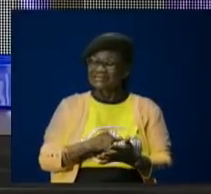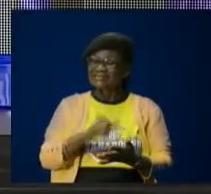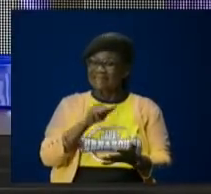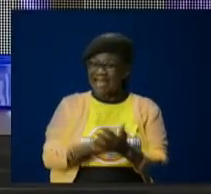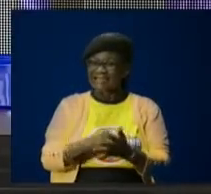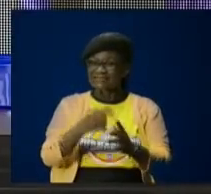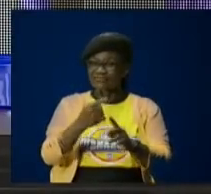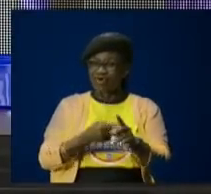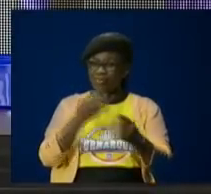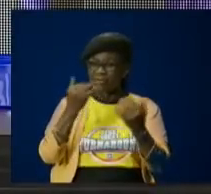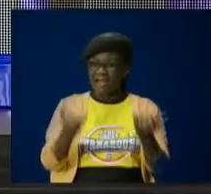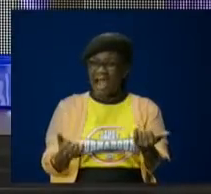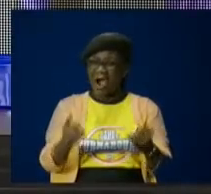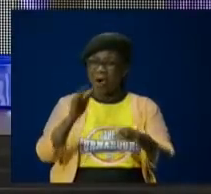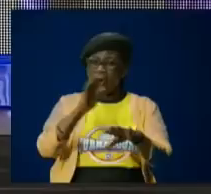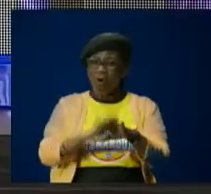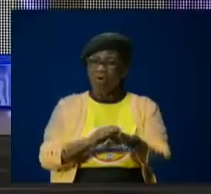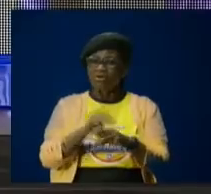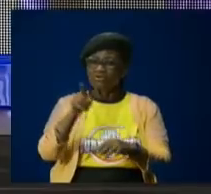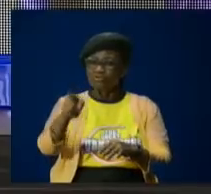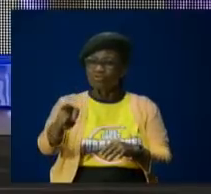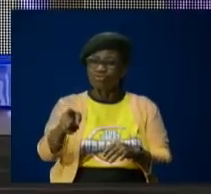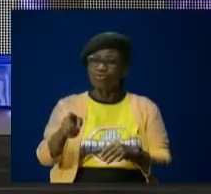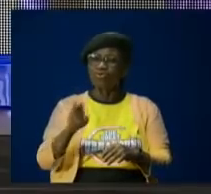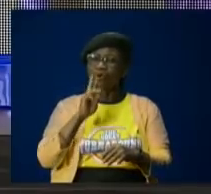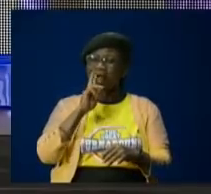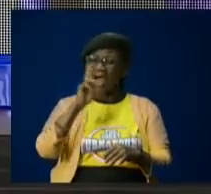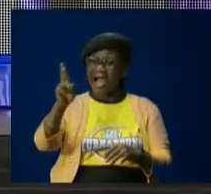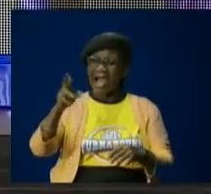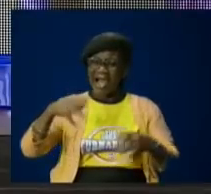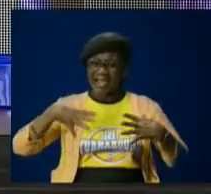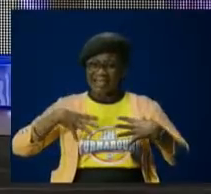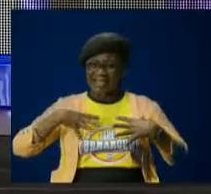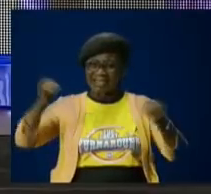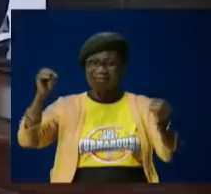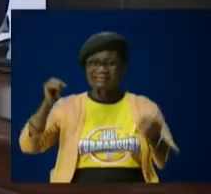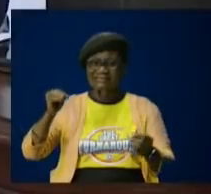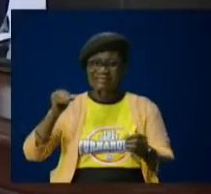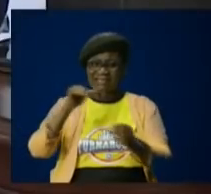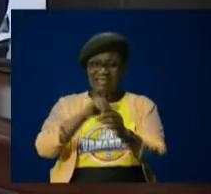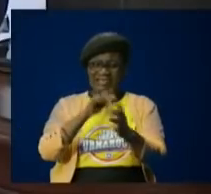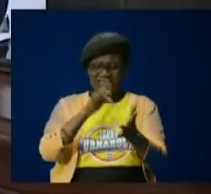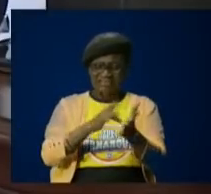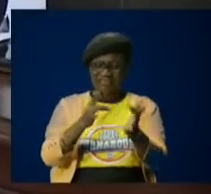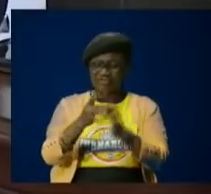on, you are healed.